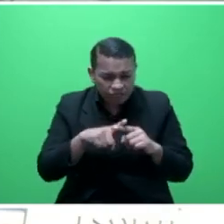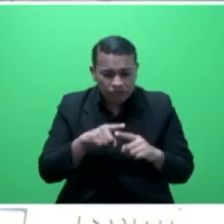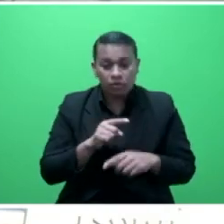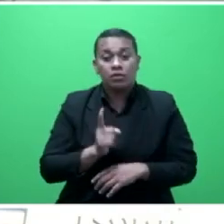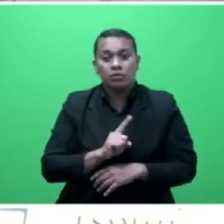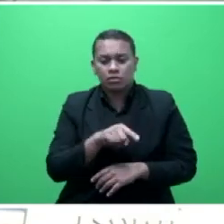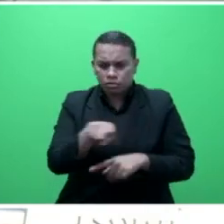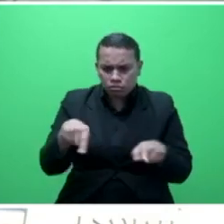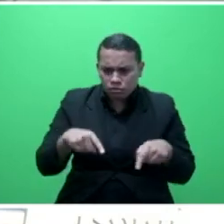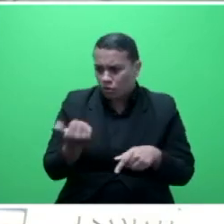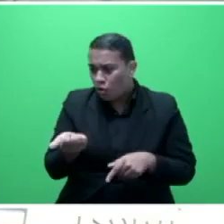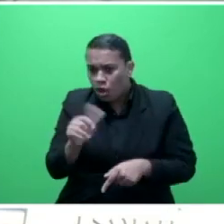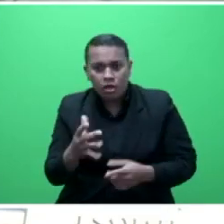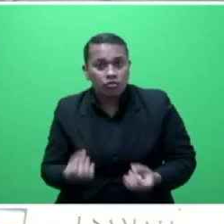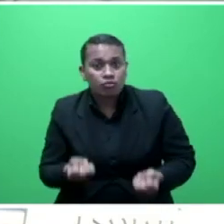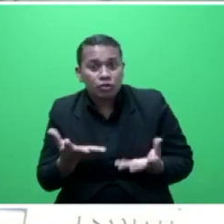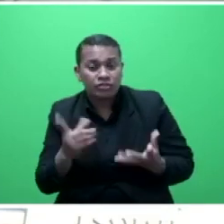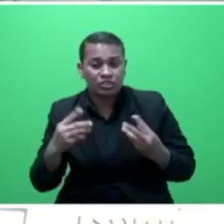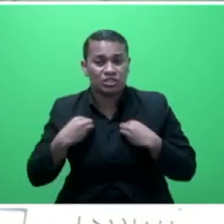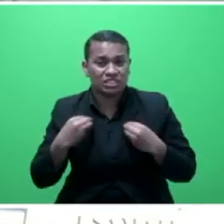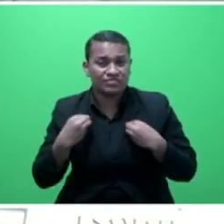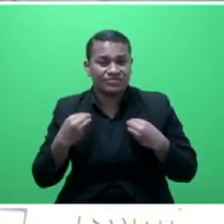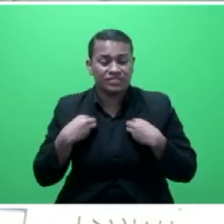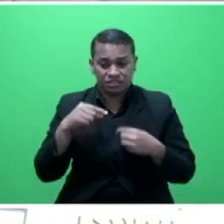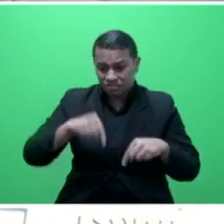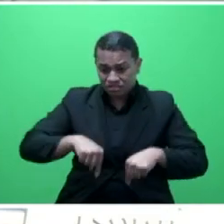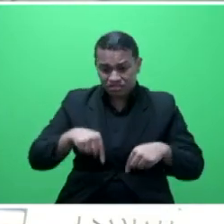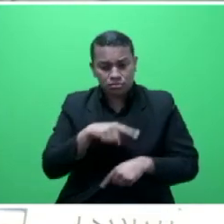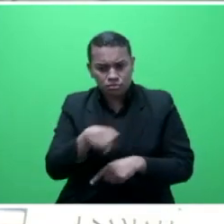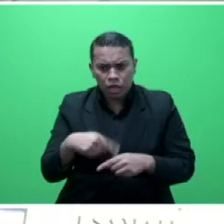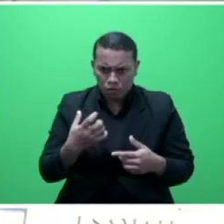local manufacturers time to become more competitive.